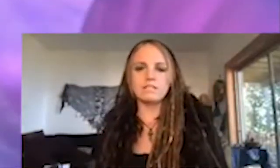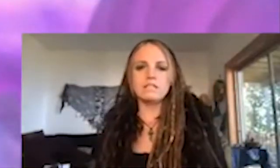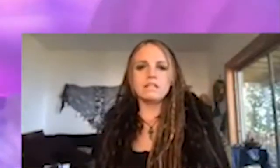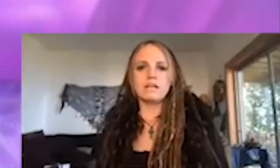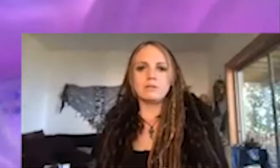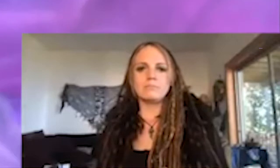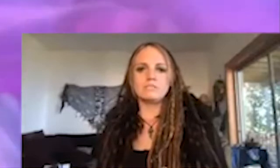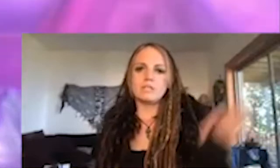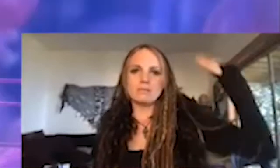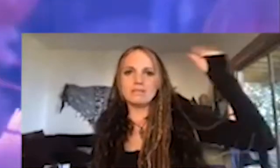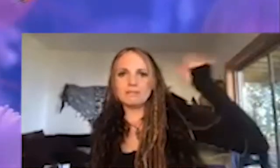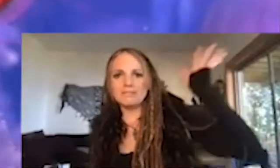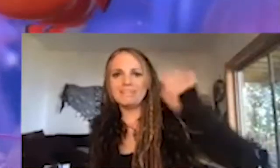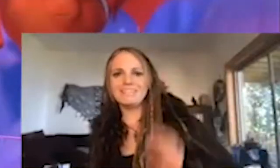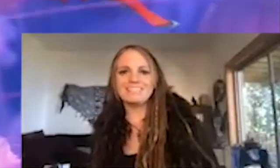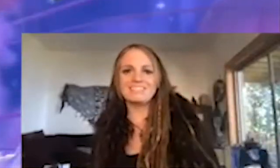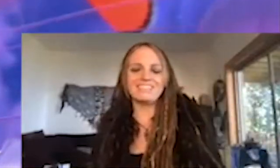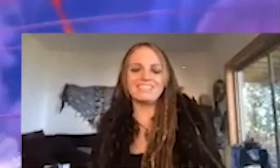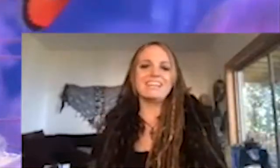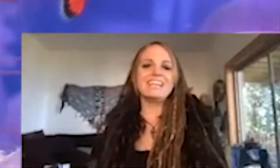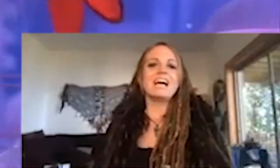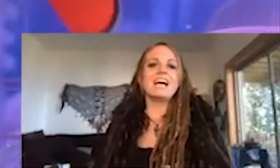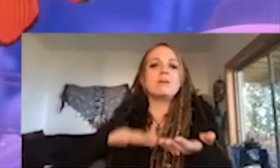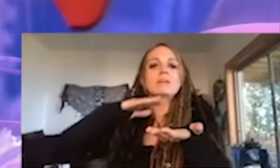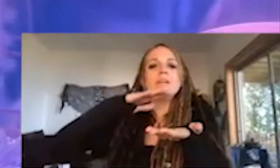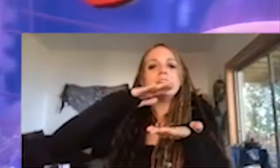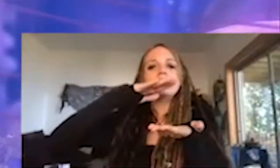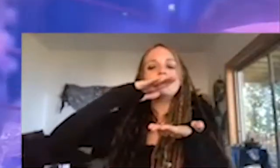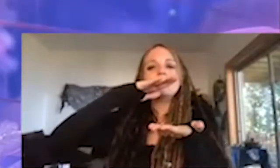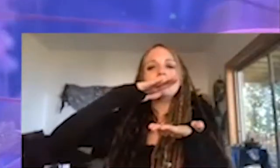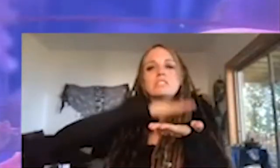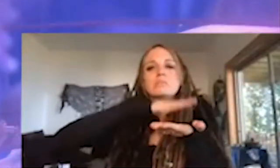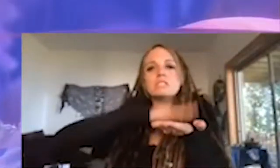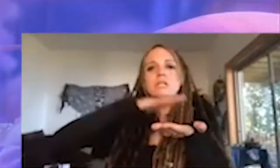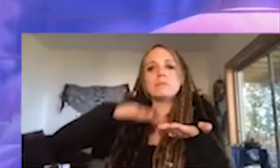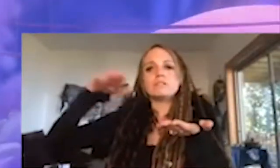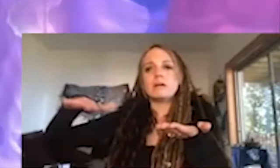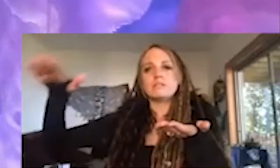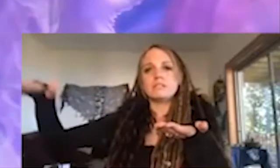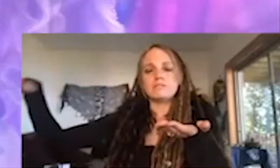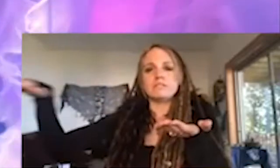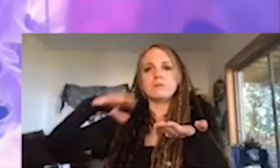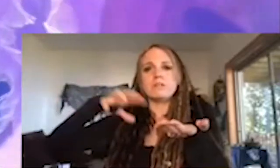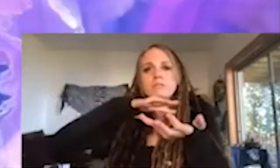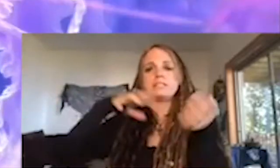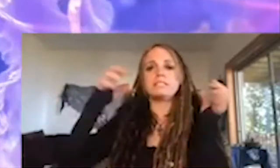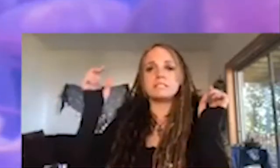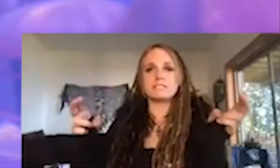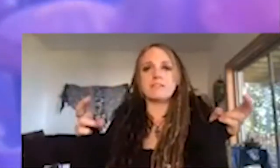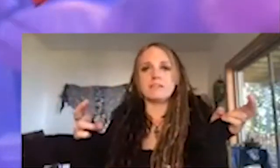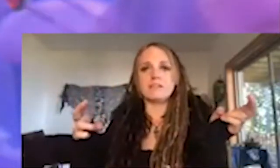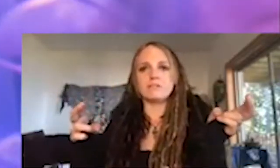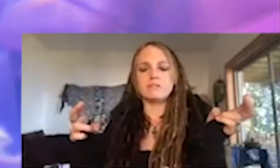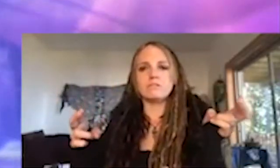idea. She's like, pick me, pick me. That's her idea. And she wants to jump on the top of the jellyfish. And Marlin realizes this